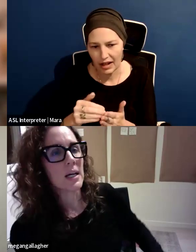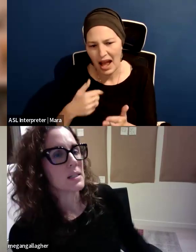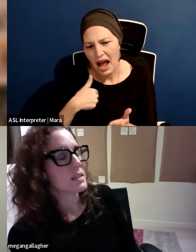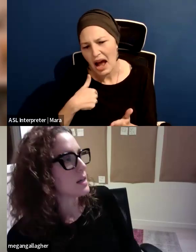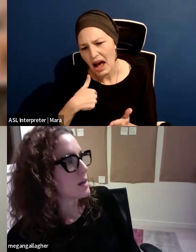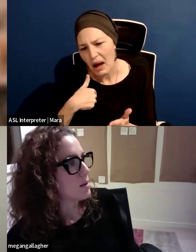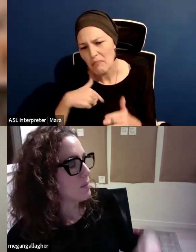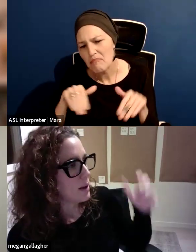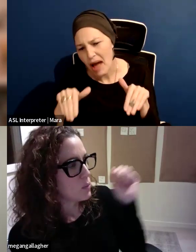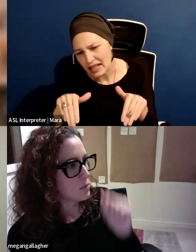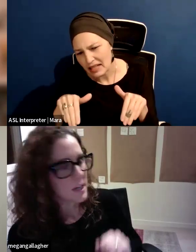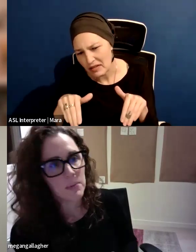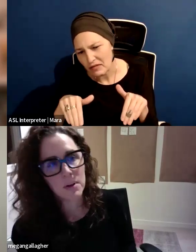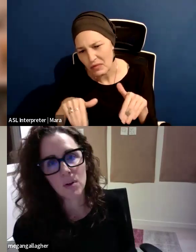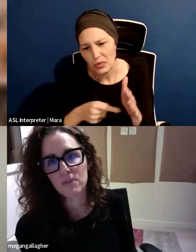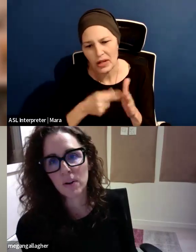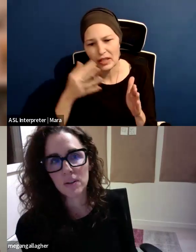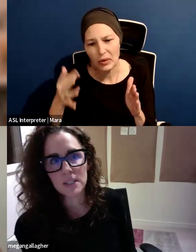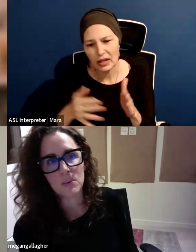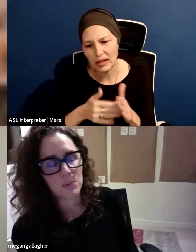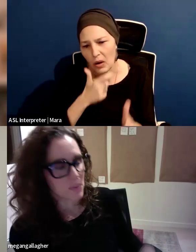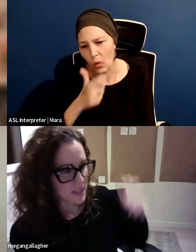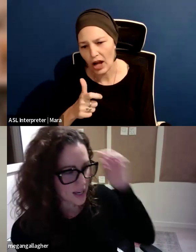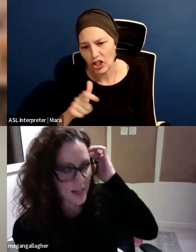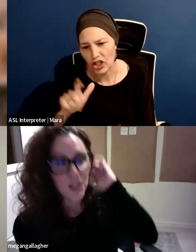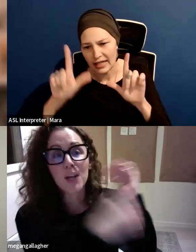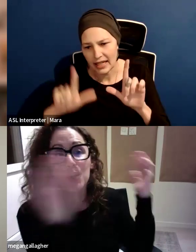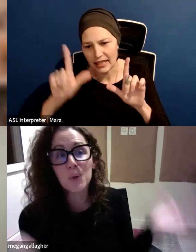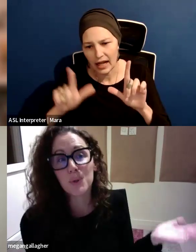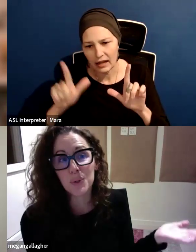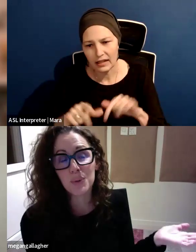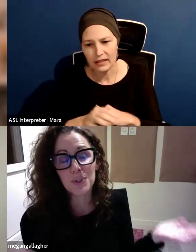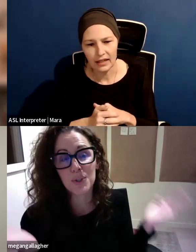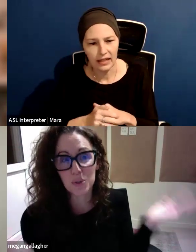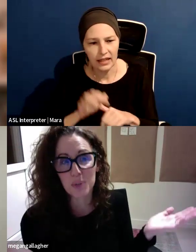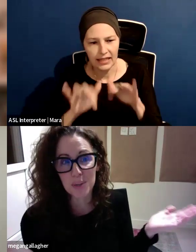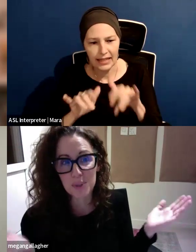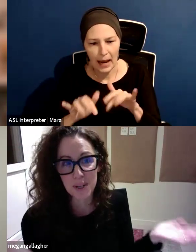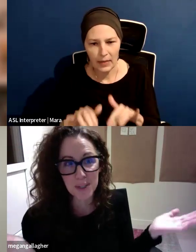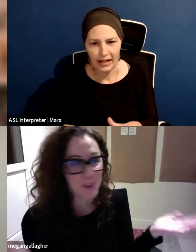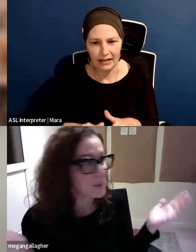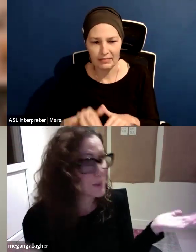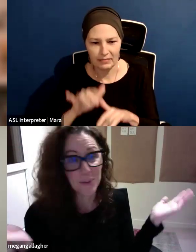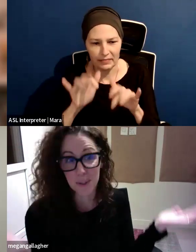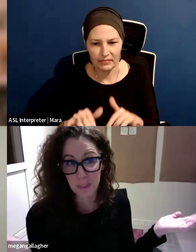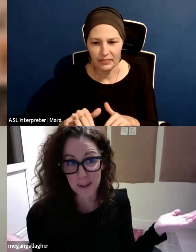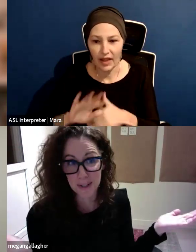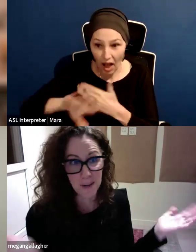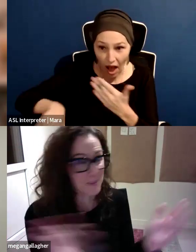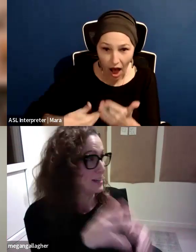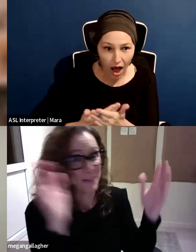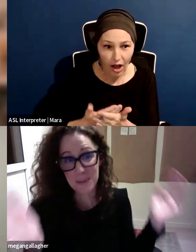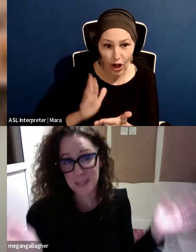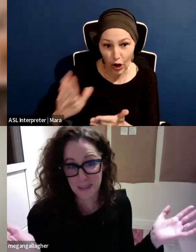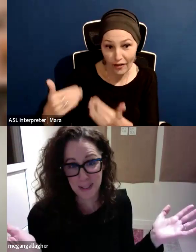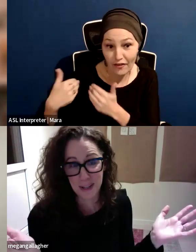TikTok and will type in all her fault and see what people are saying. And who knew social media was a place where you could go to feel good about